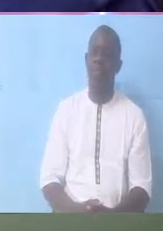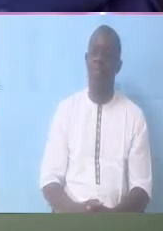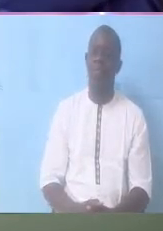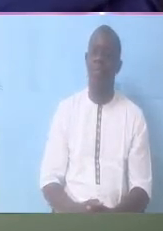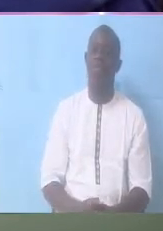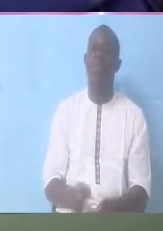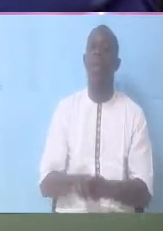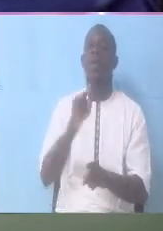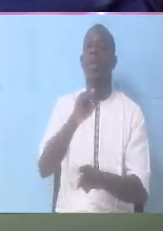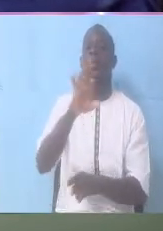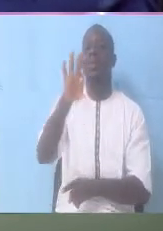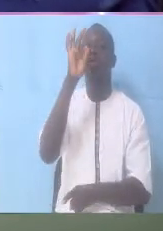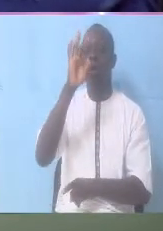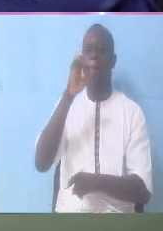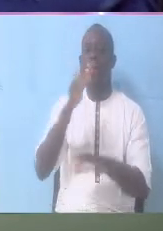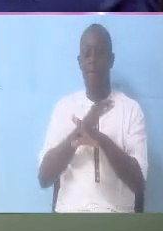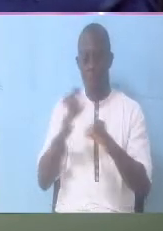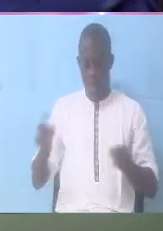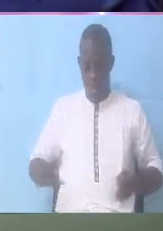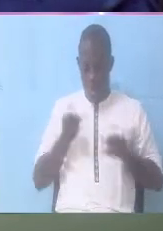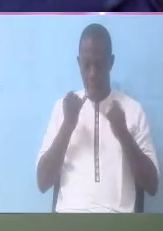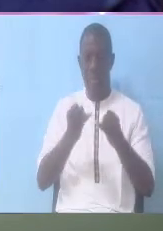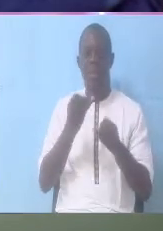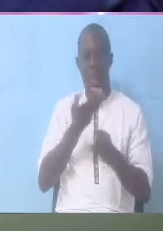That decision was implemented.